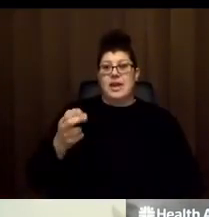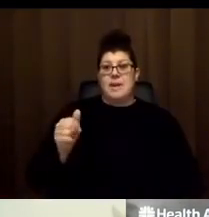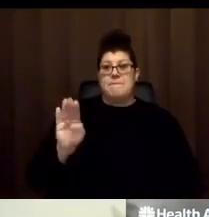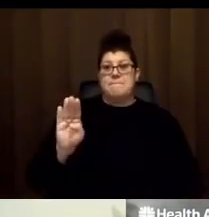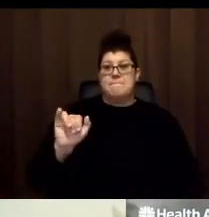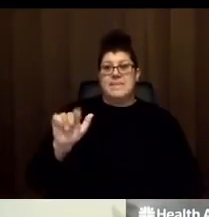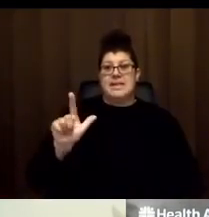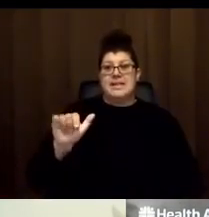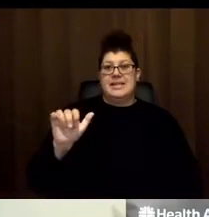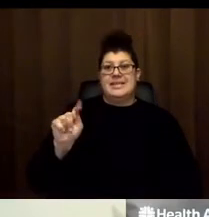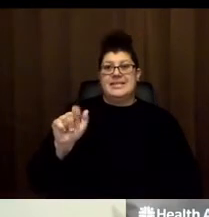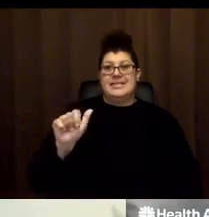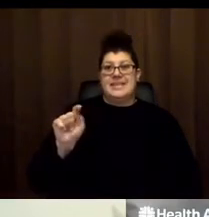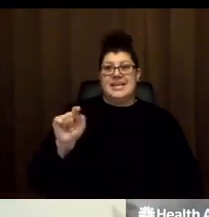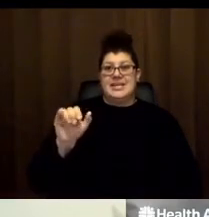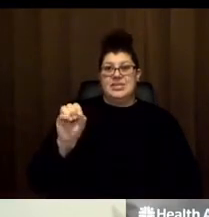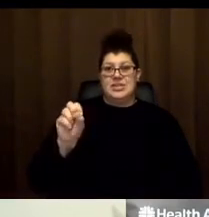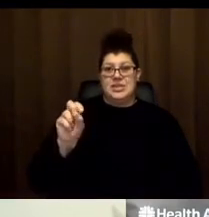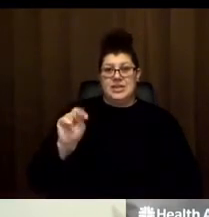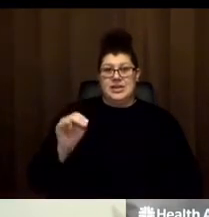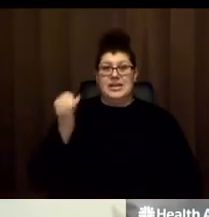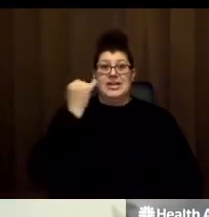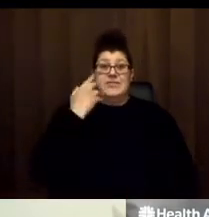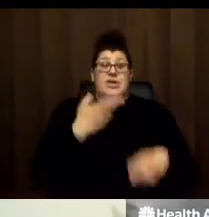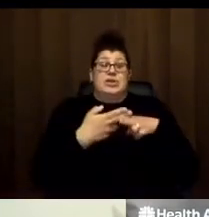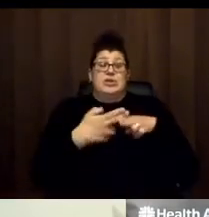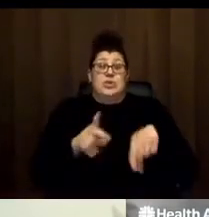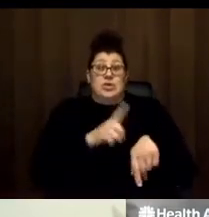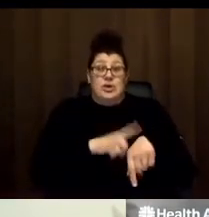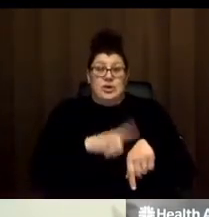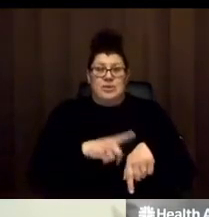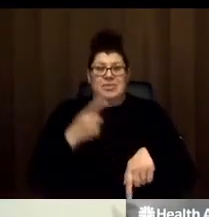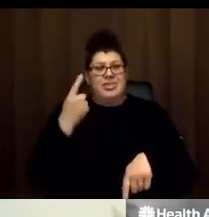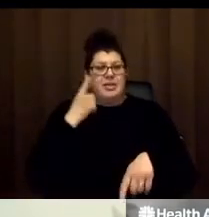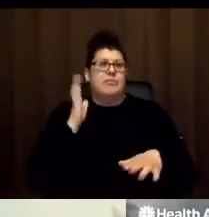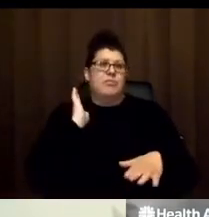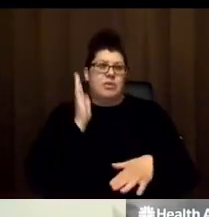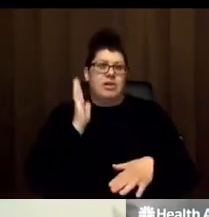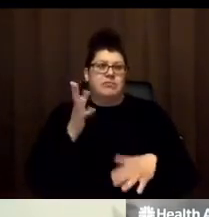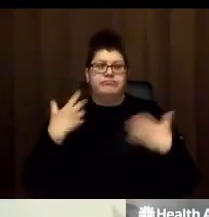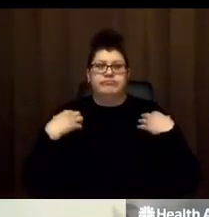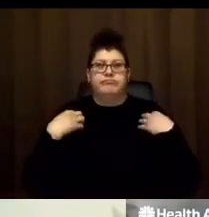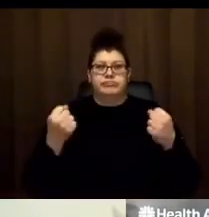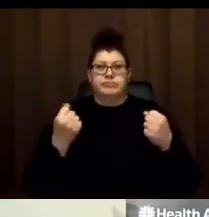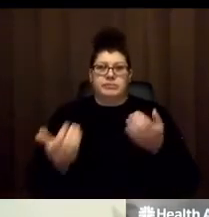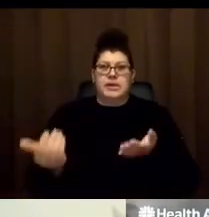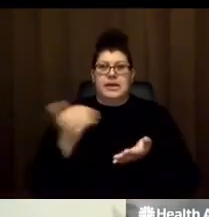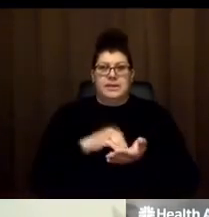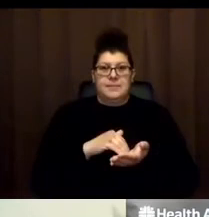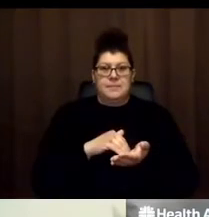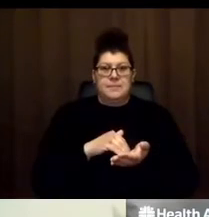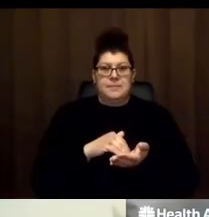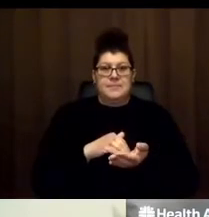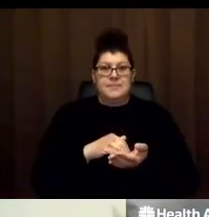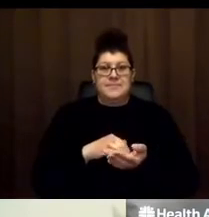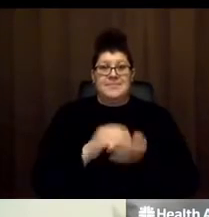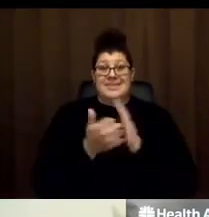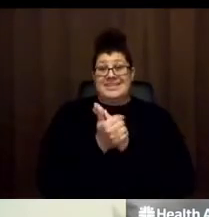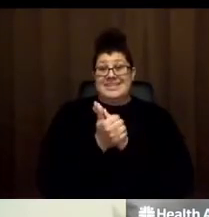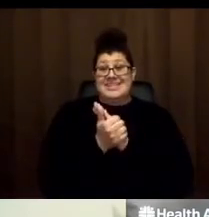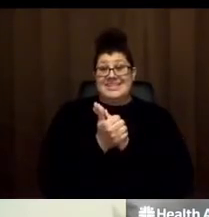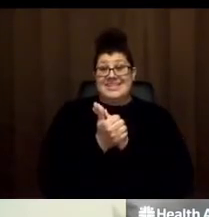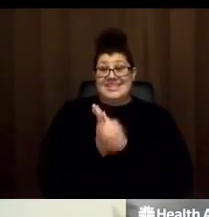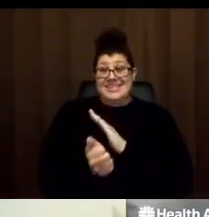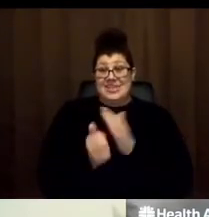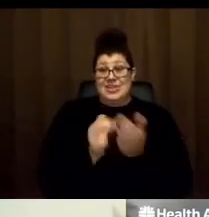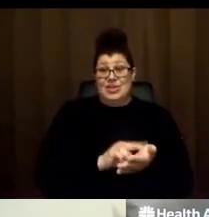short-term medical condition from which they are expected to recover. Skilled nursing facilities care is covered by Medicare Part